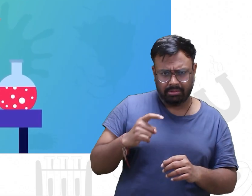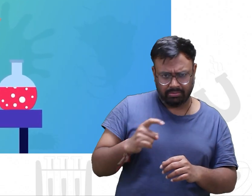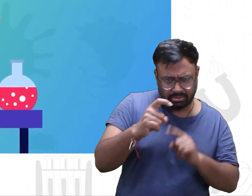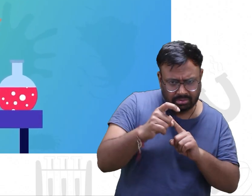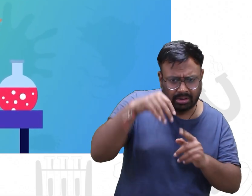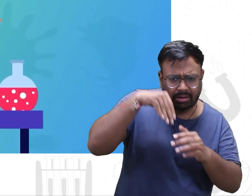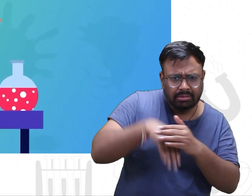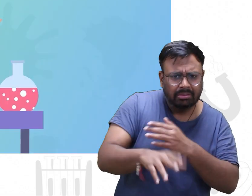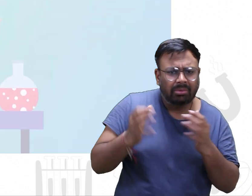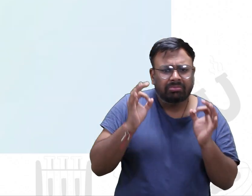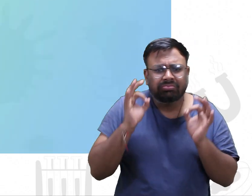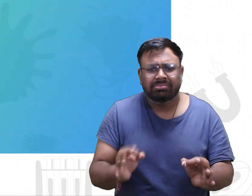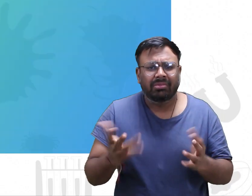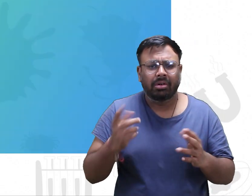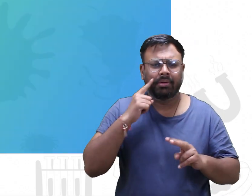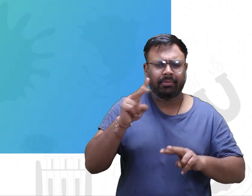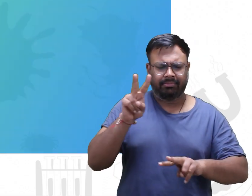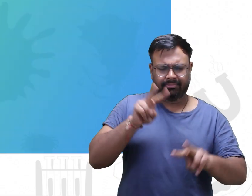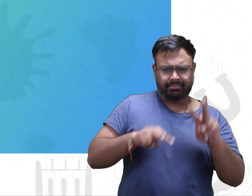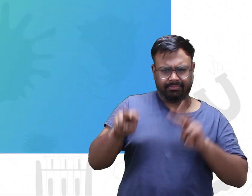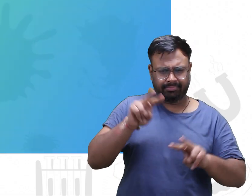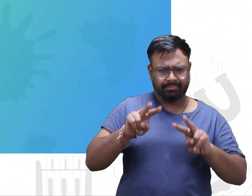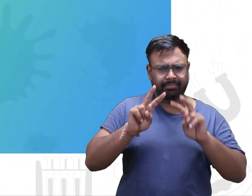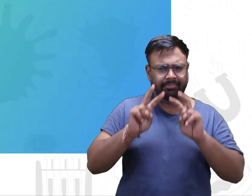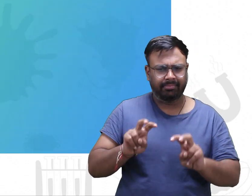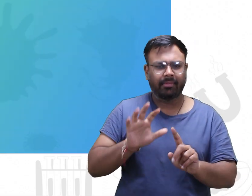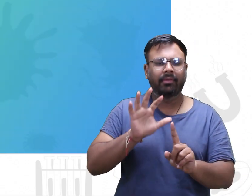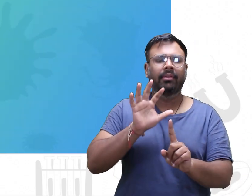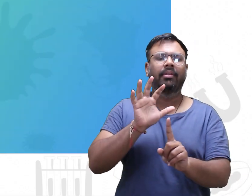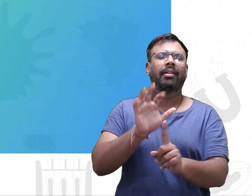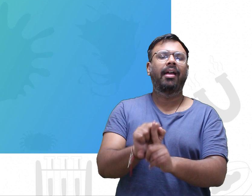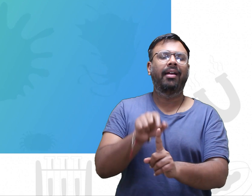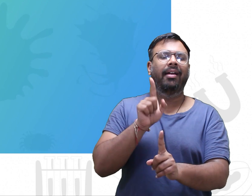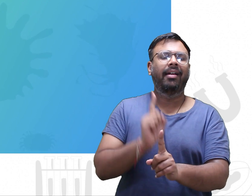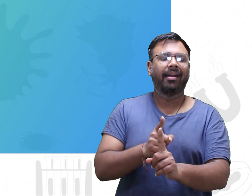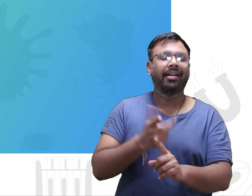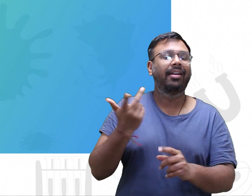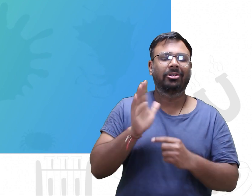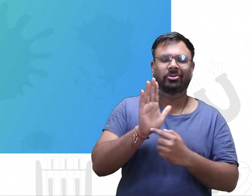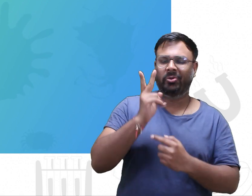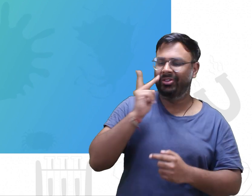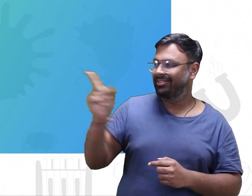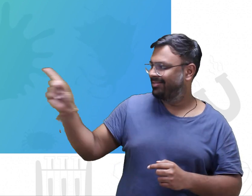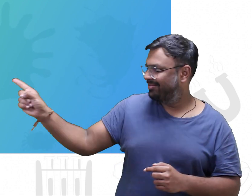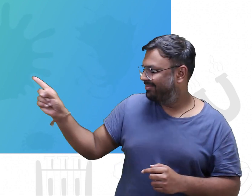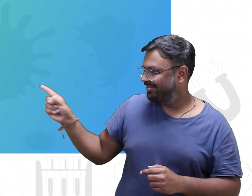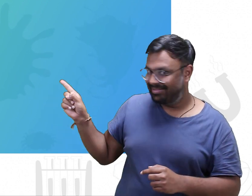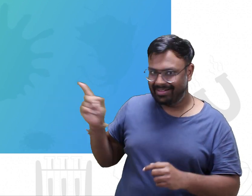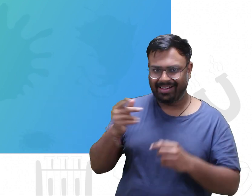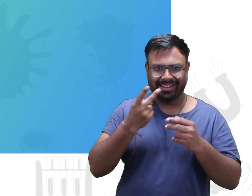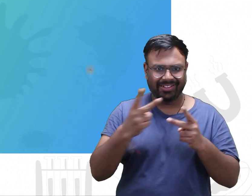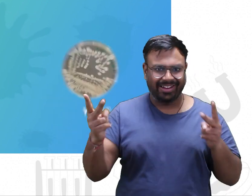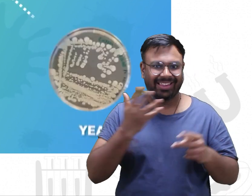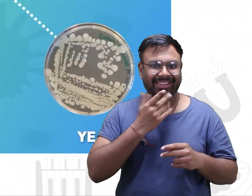what type of microbe has been purified. We must observe them and study their characteristics. It will tell us whether these microbes